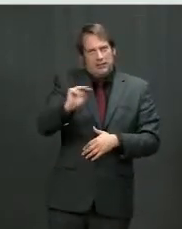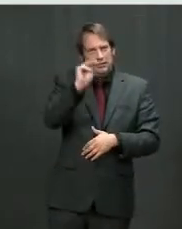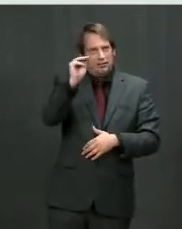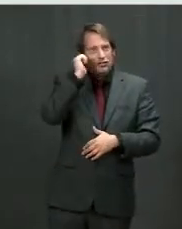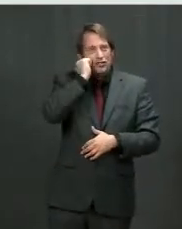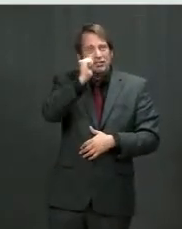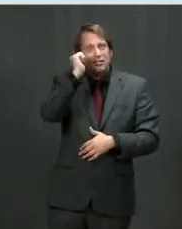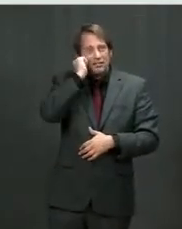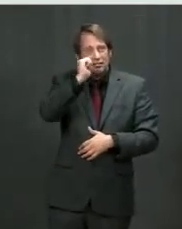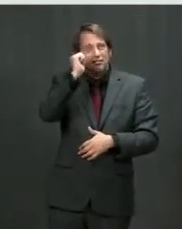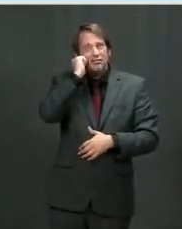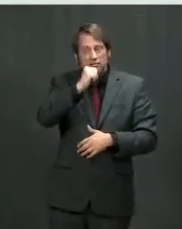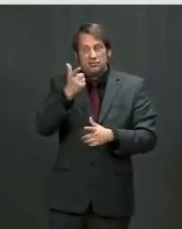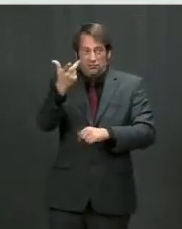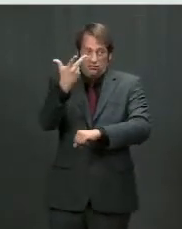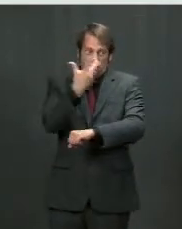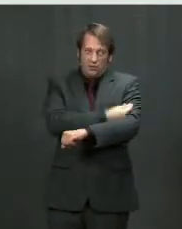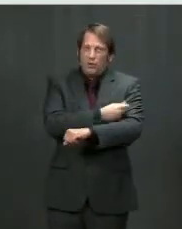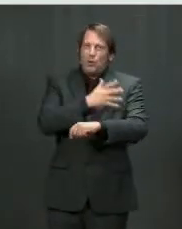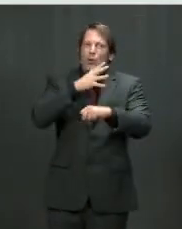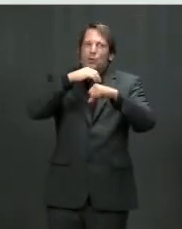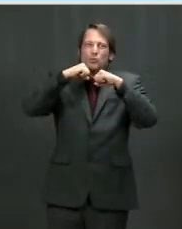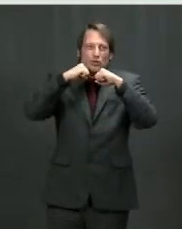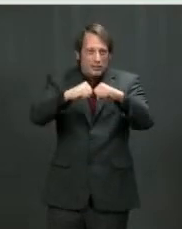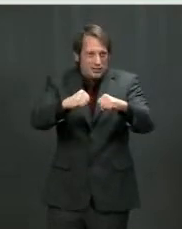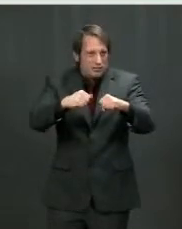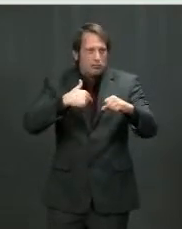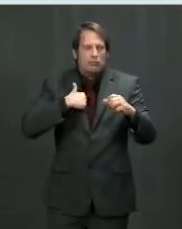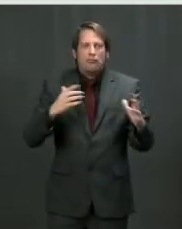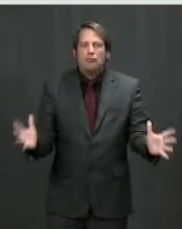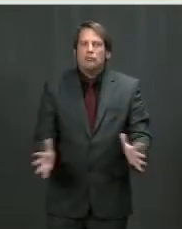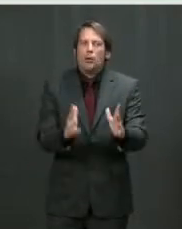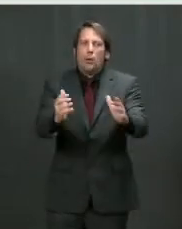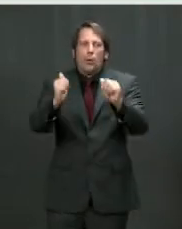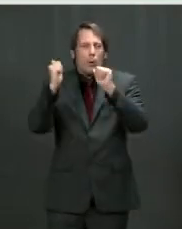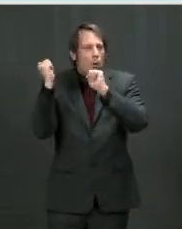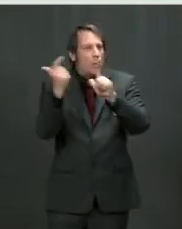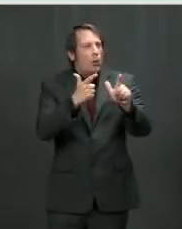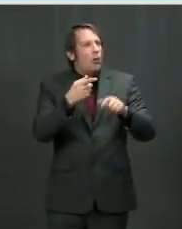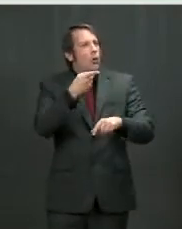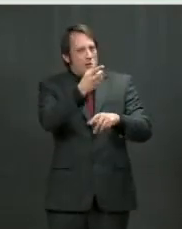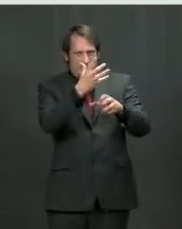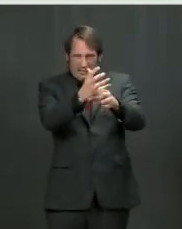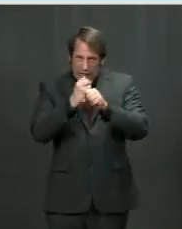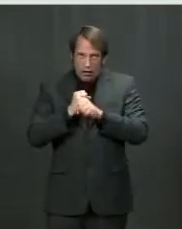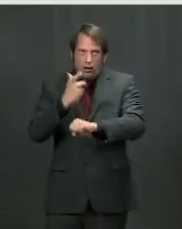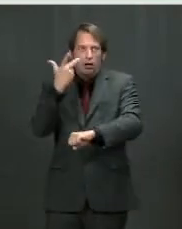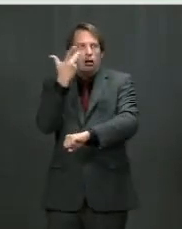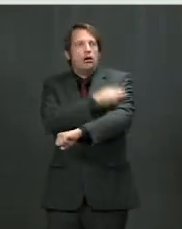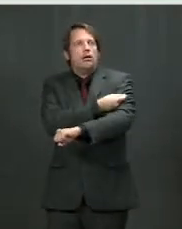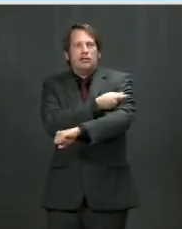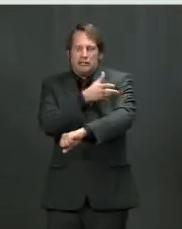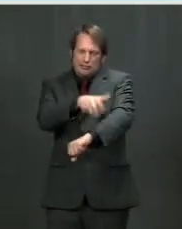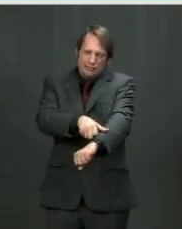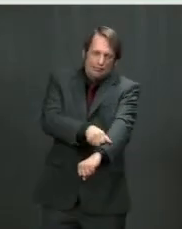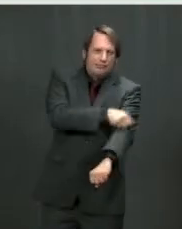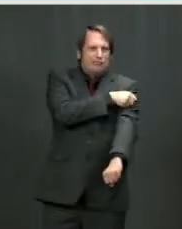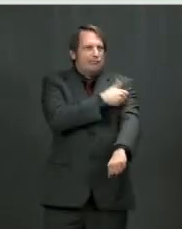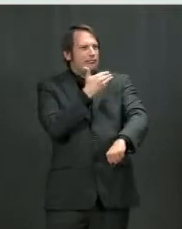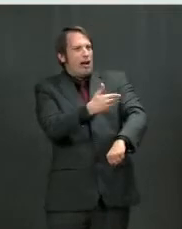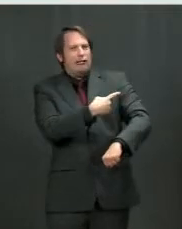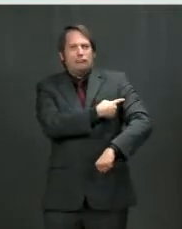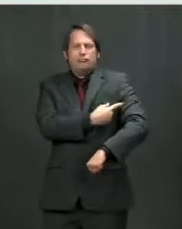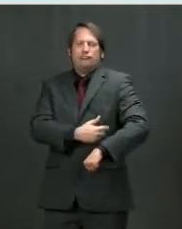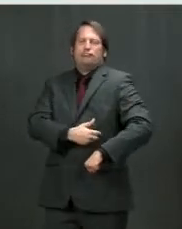providing protection. I urge everyone who has not received a COVID-19 vaccine to roll up their sleeve and join the nearly